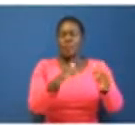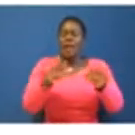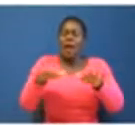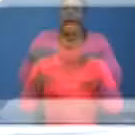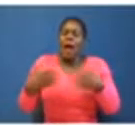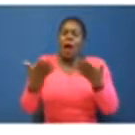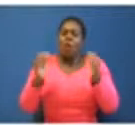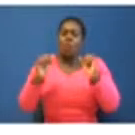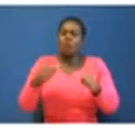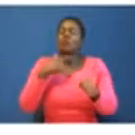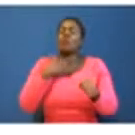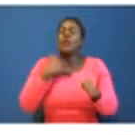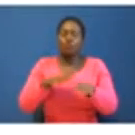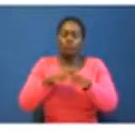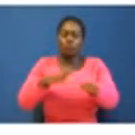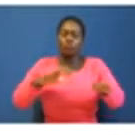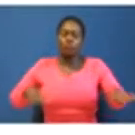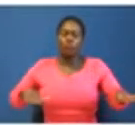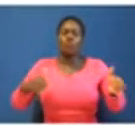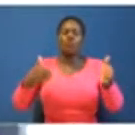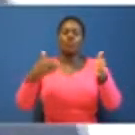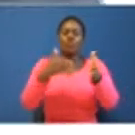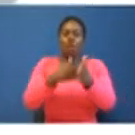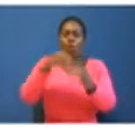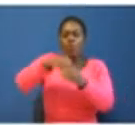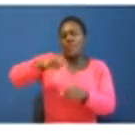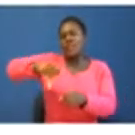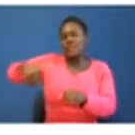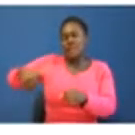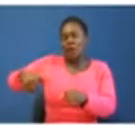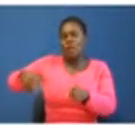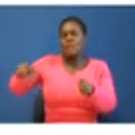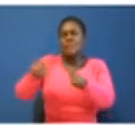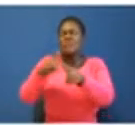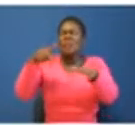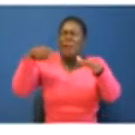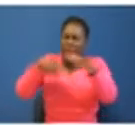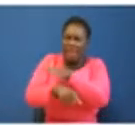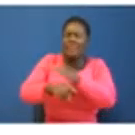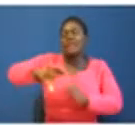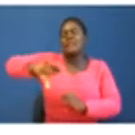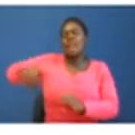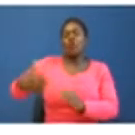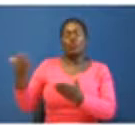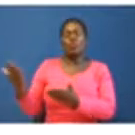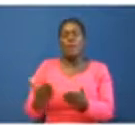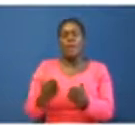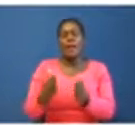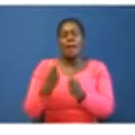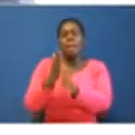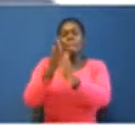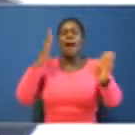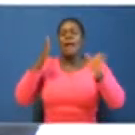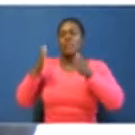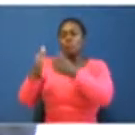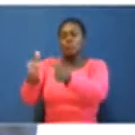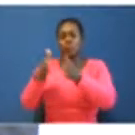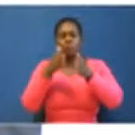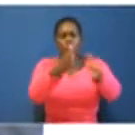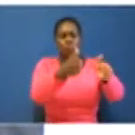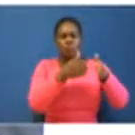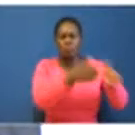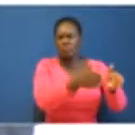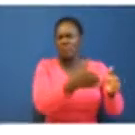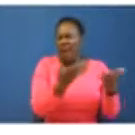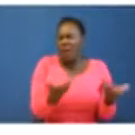how can you say you want to decongest cbd and smack into cbd you bring a terminus with i think a thousand vehicles per